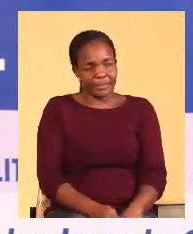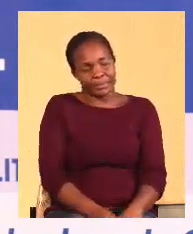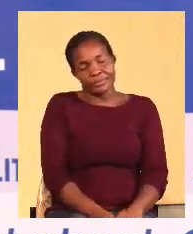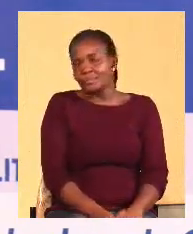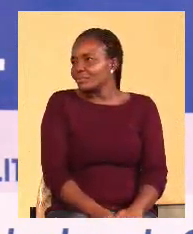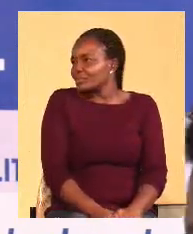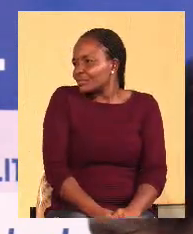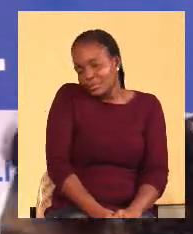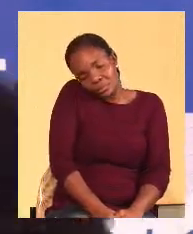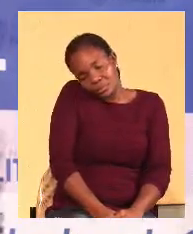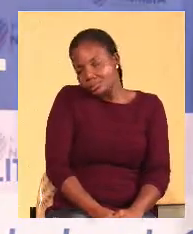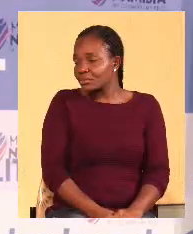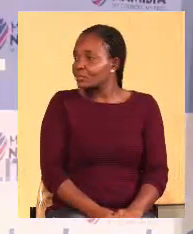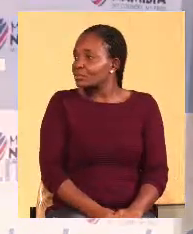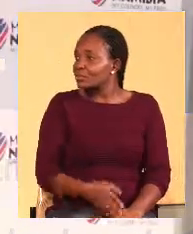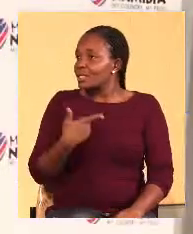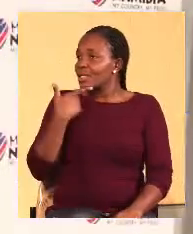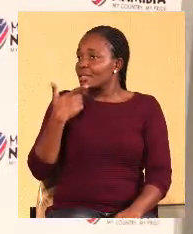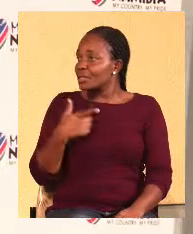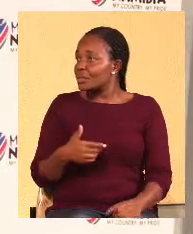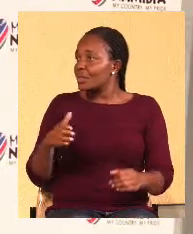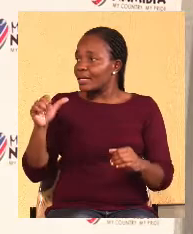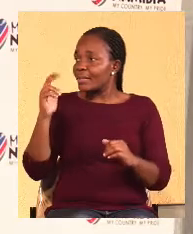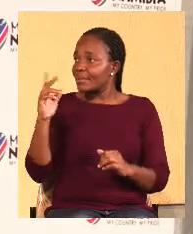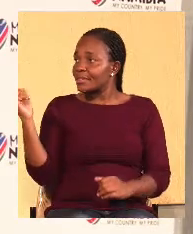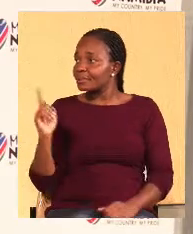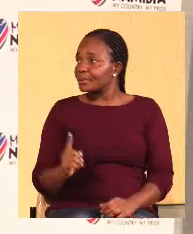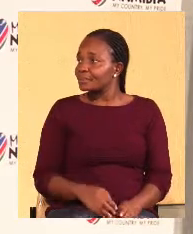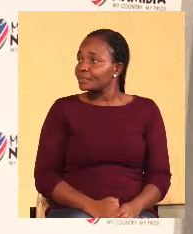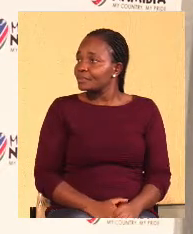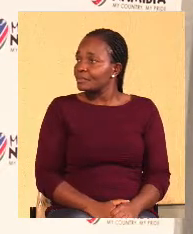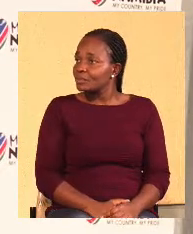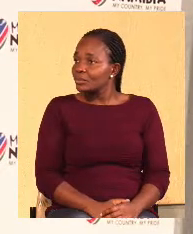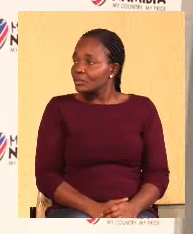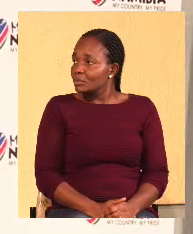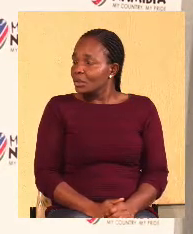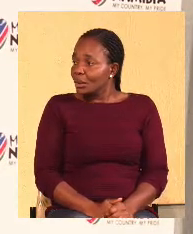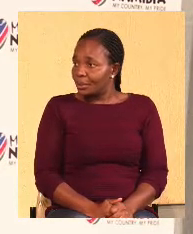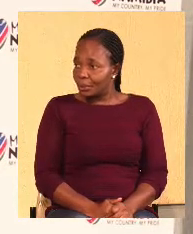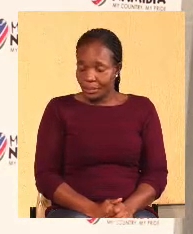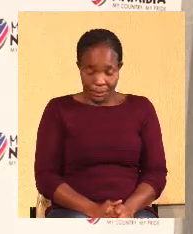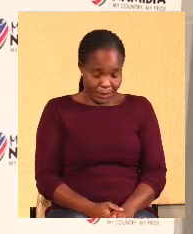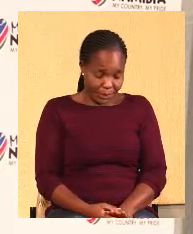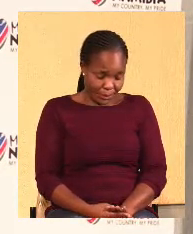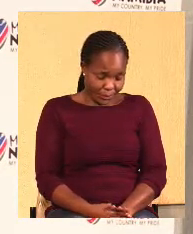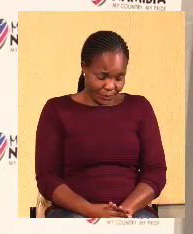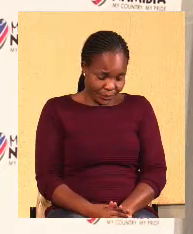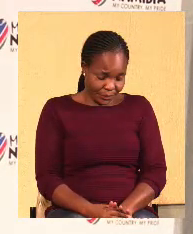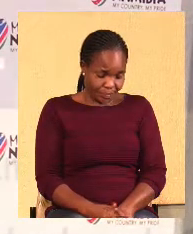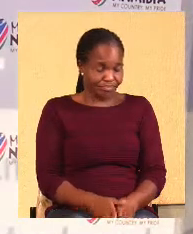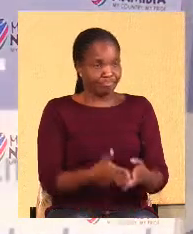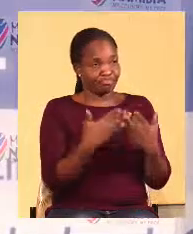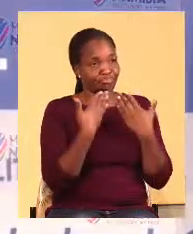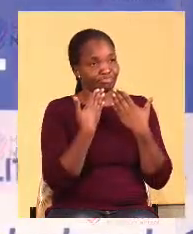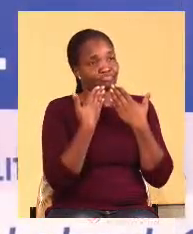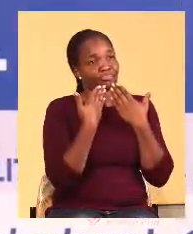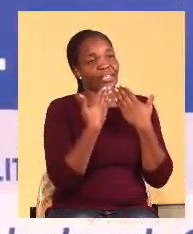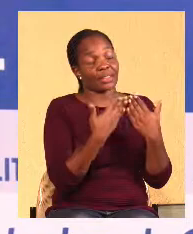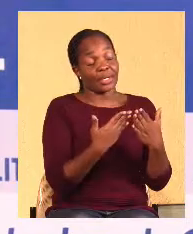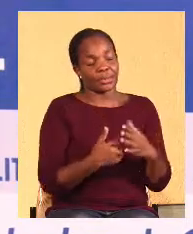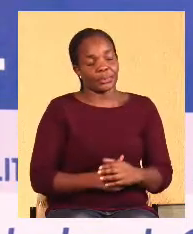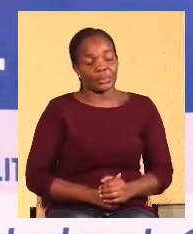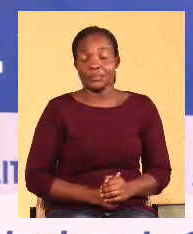you very much. The second journalist before I give over to the panelists. Thank you so much. I would like